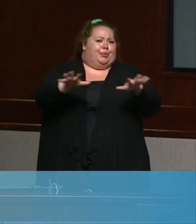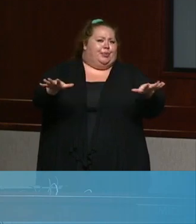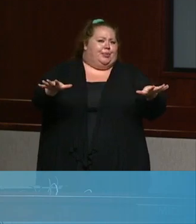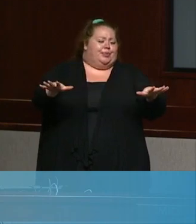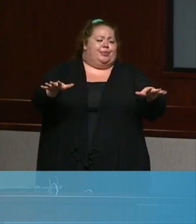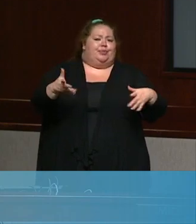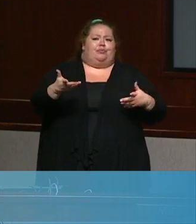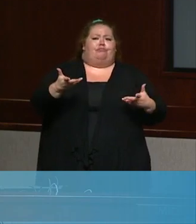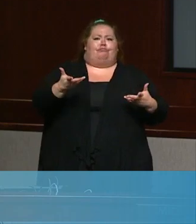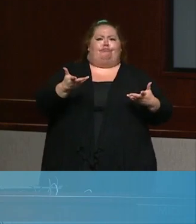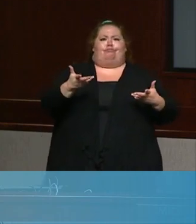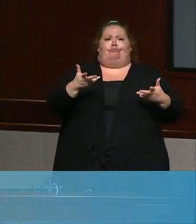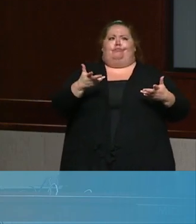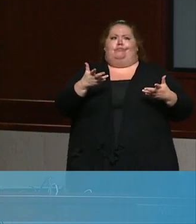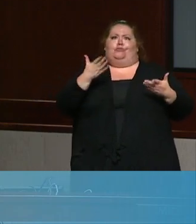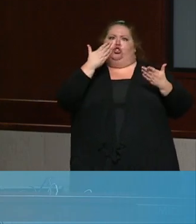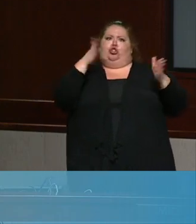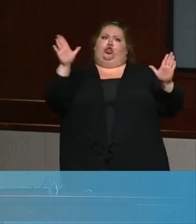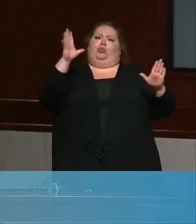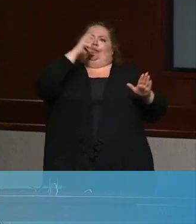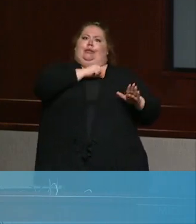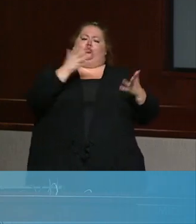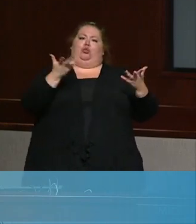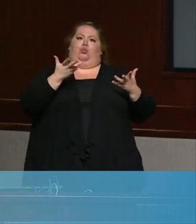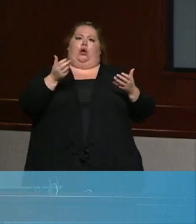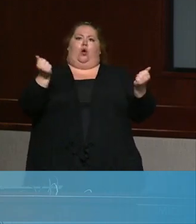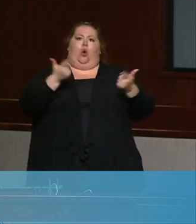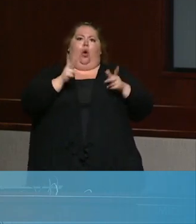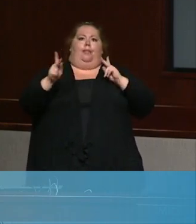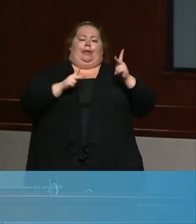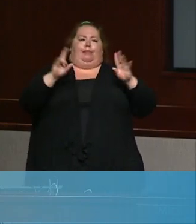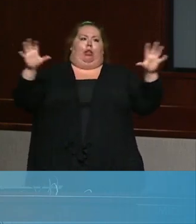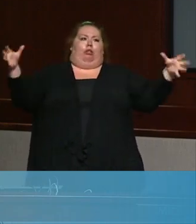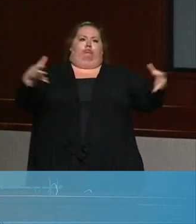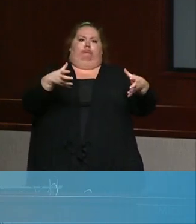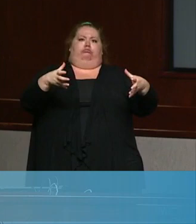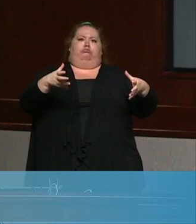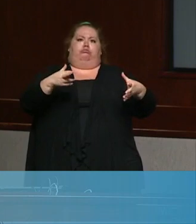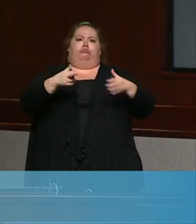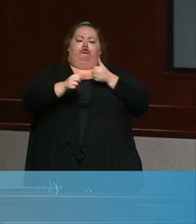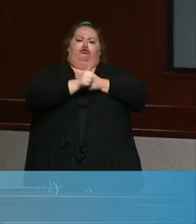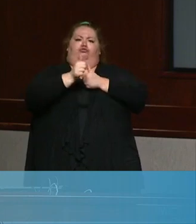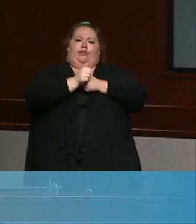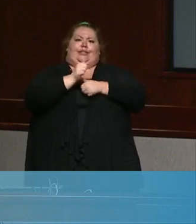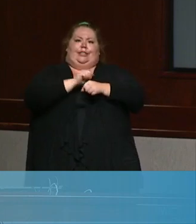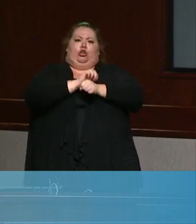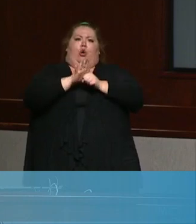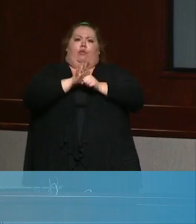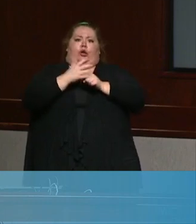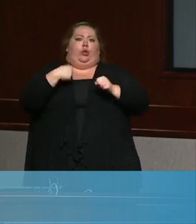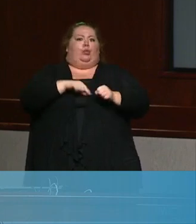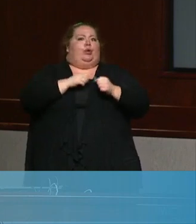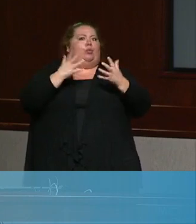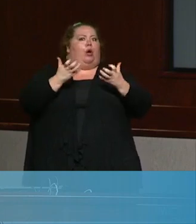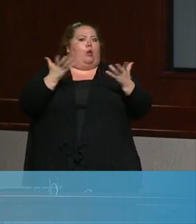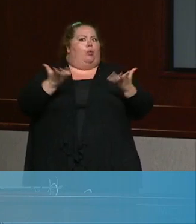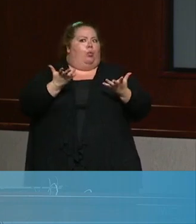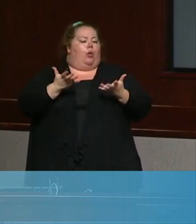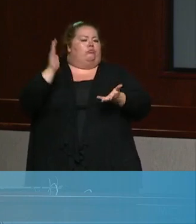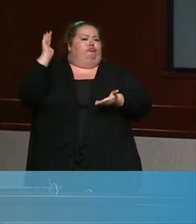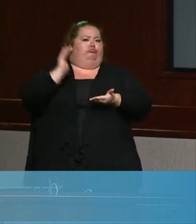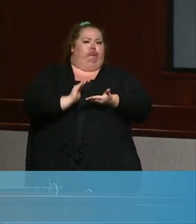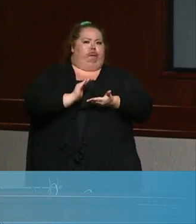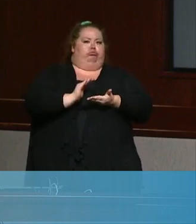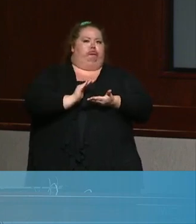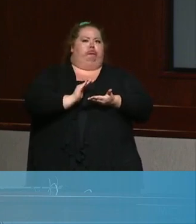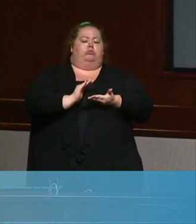the entire population is susceptible, and so we are all at risk of catching COVID-19. We want to minimize that, of course, and I'm very hopeful